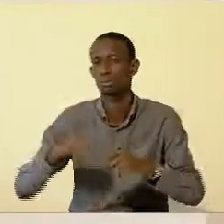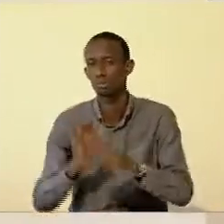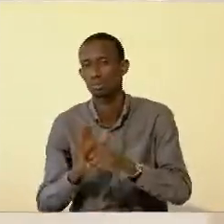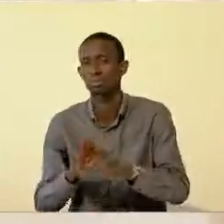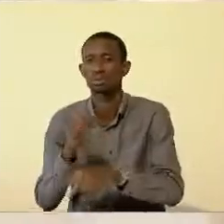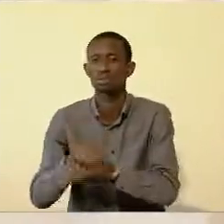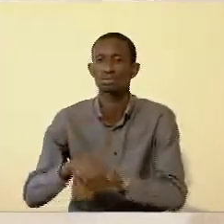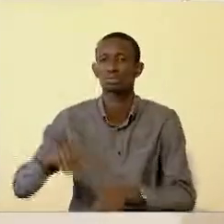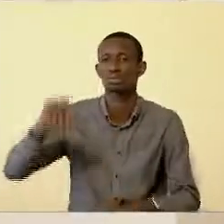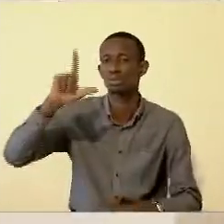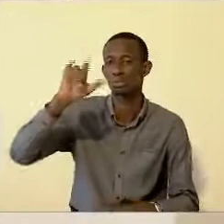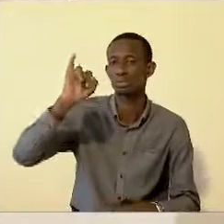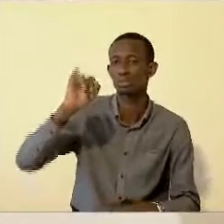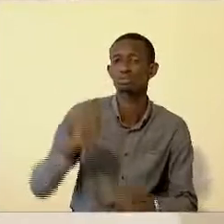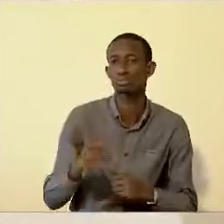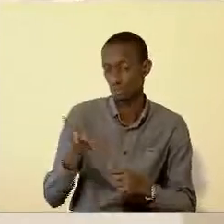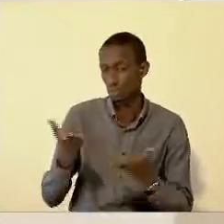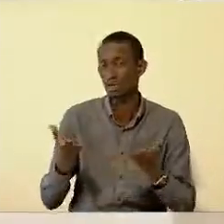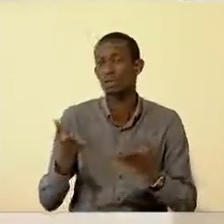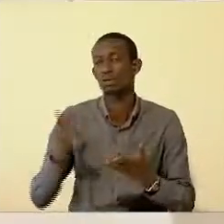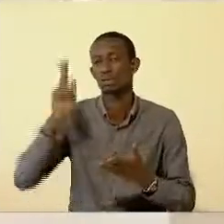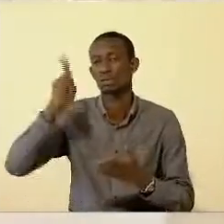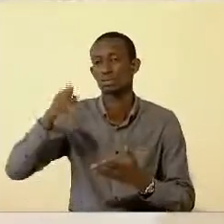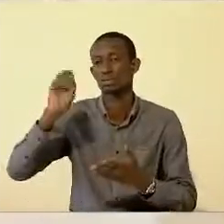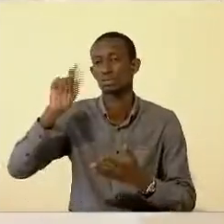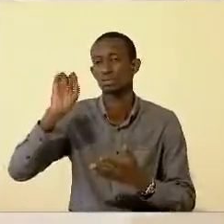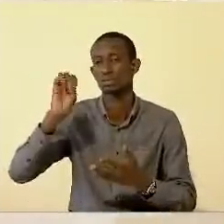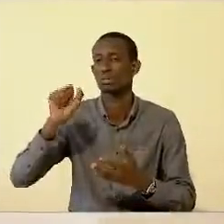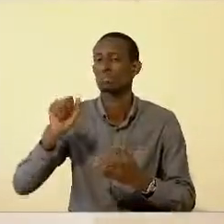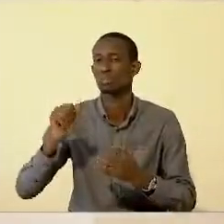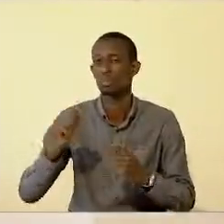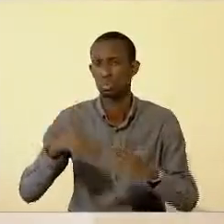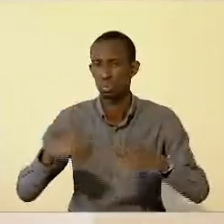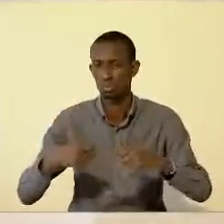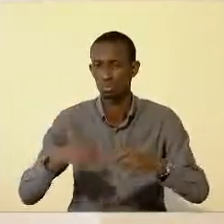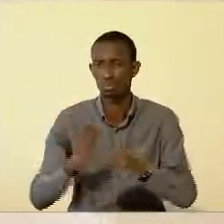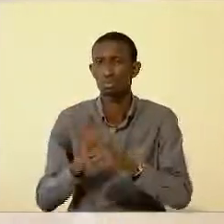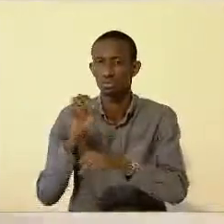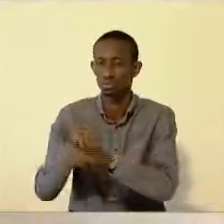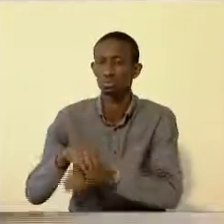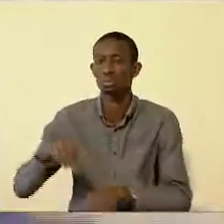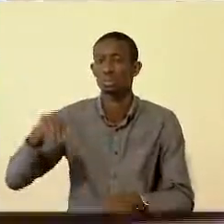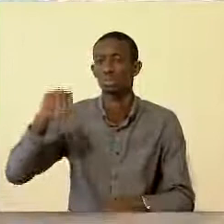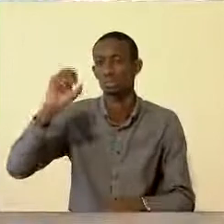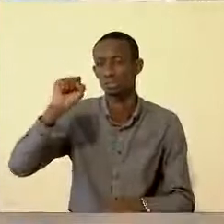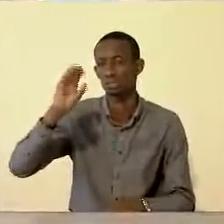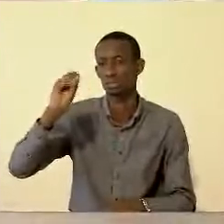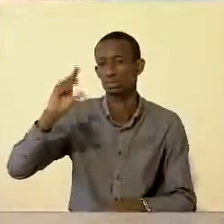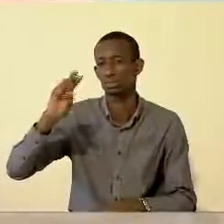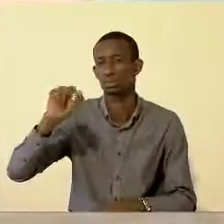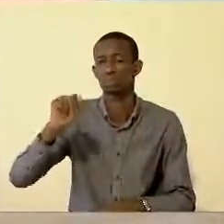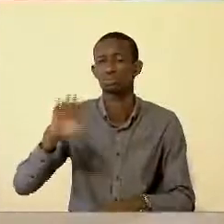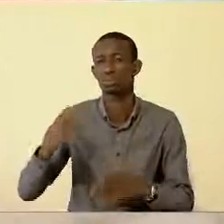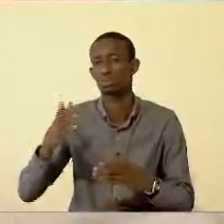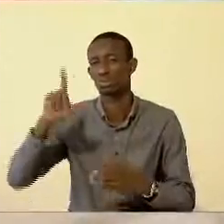how potassium will be more reactive than either sodium or lithium. So reactivity